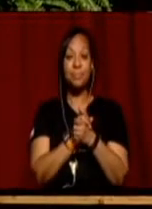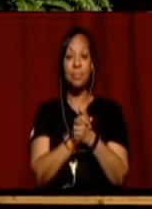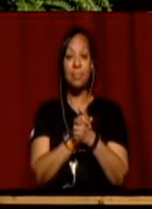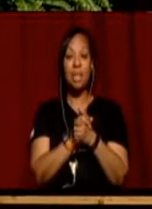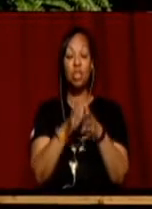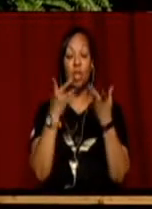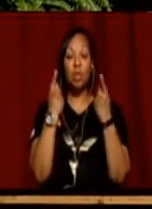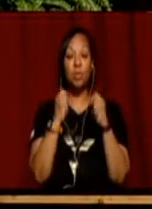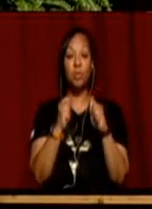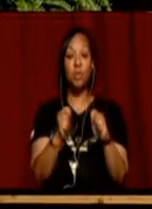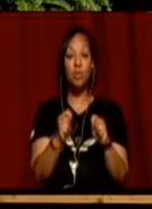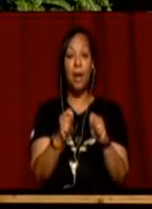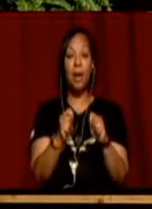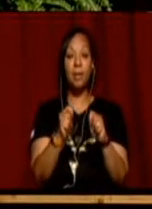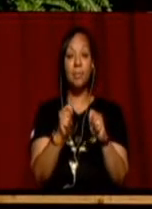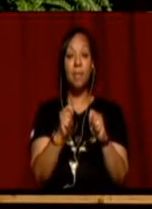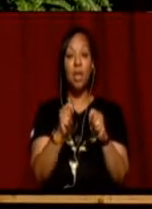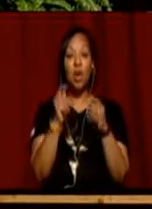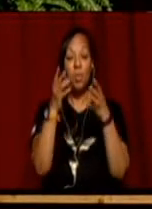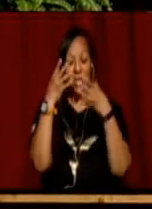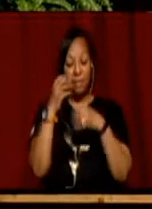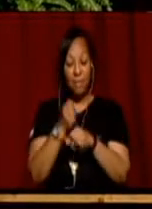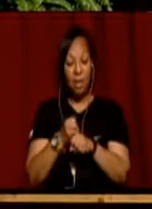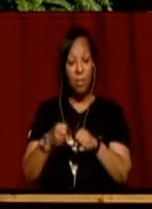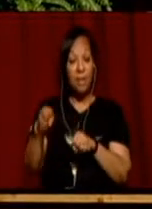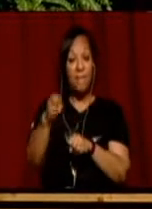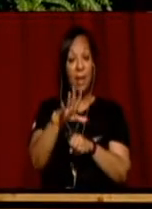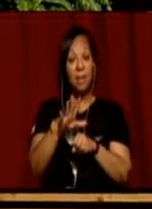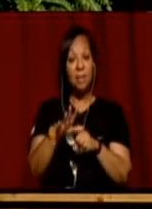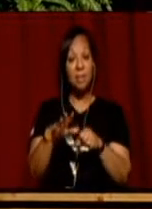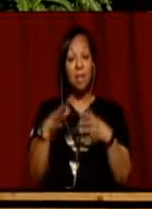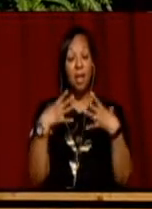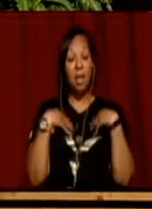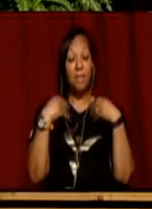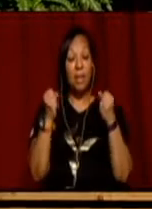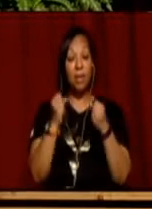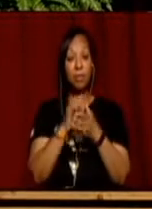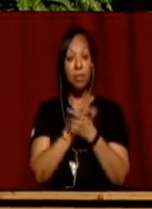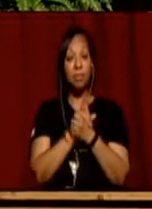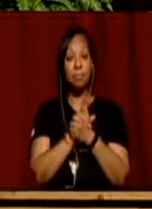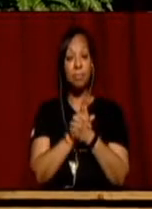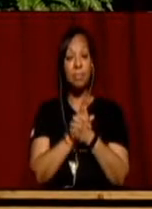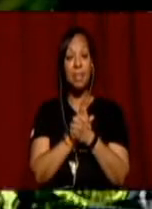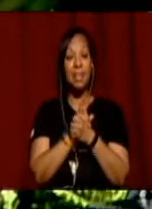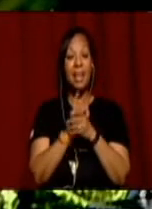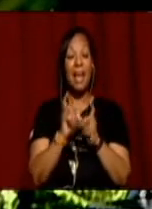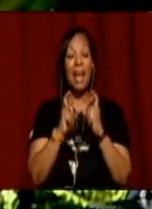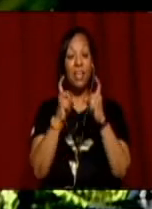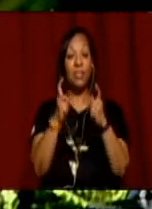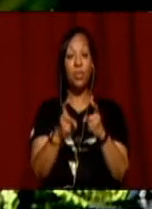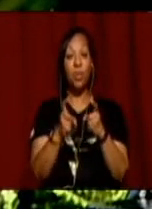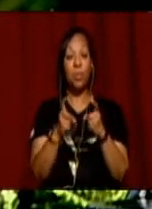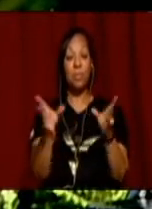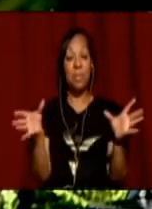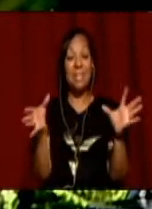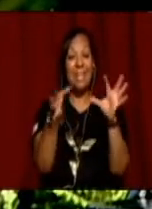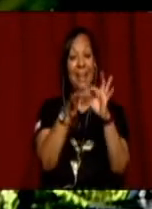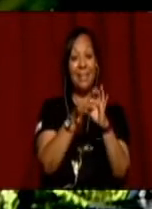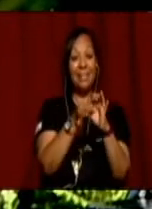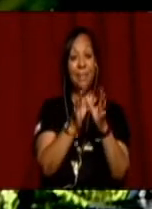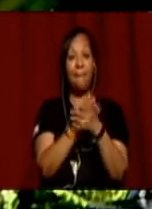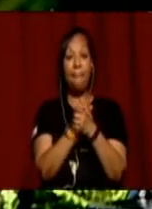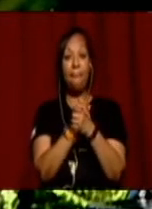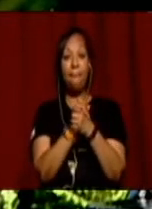that's what we've tried to do in Cook County, follow the advice of our healthcare professionals. Well, I'll give you another one that goes along with that, and that